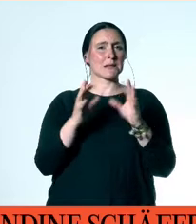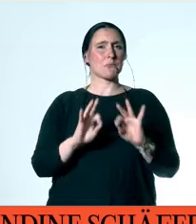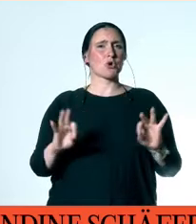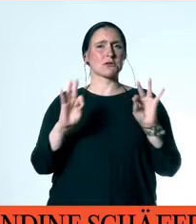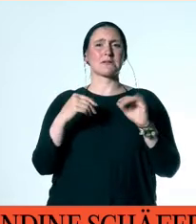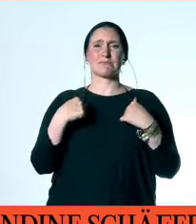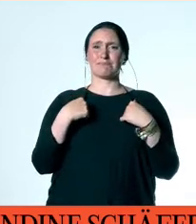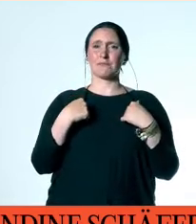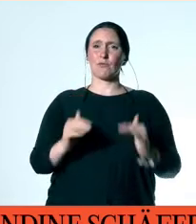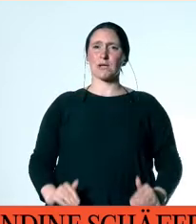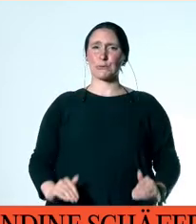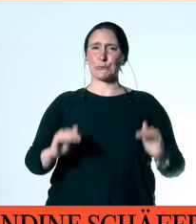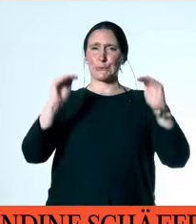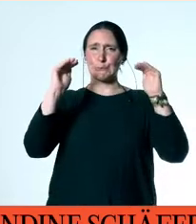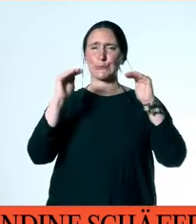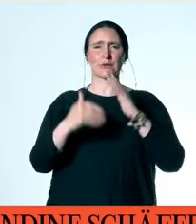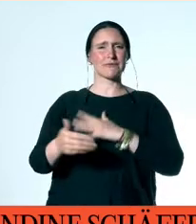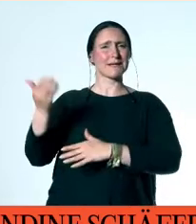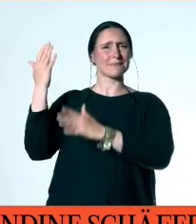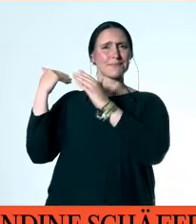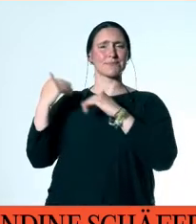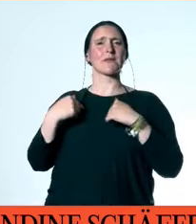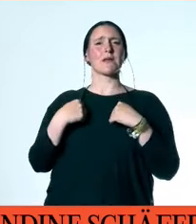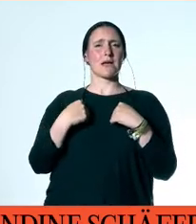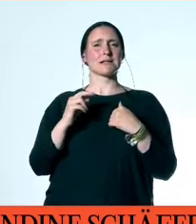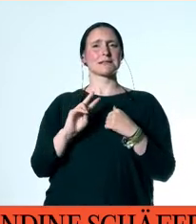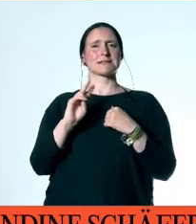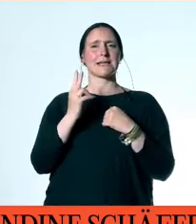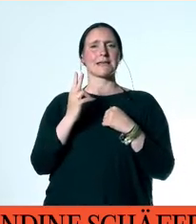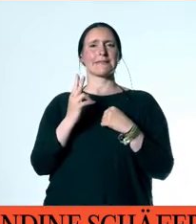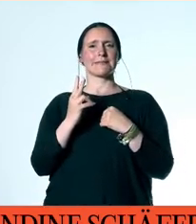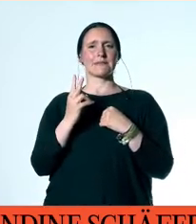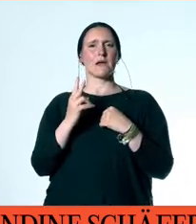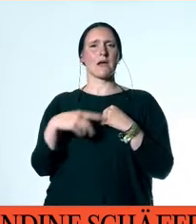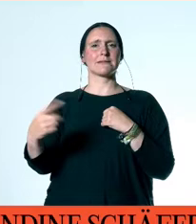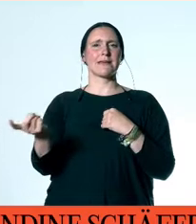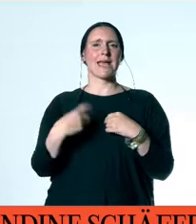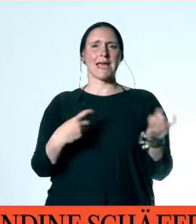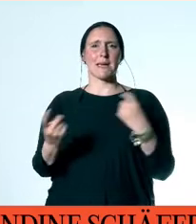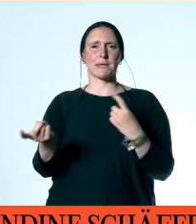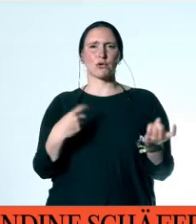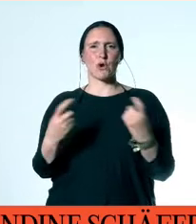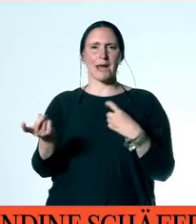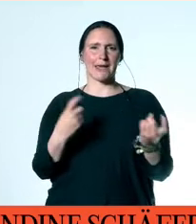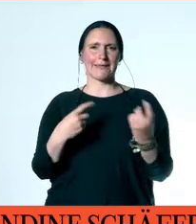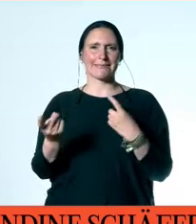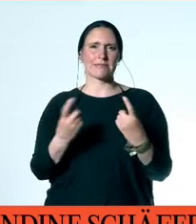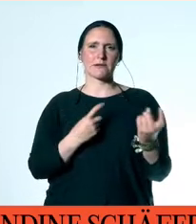Und in allem, was wir tun, müssen wir die unterschiedlichen Hintergründe sehen, die unterschiedlichen Kontexte sehen.